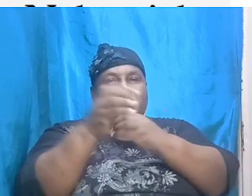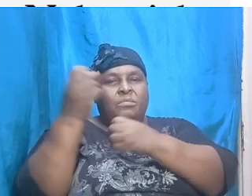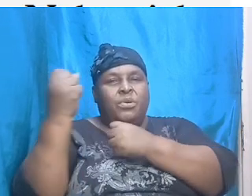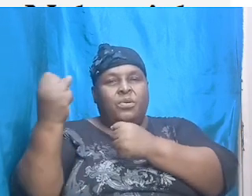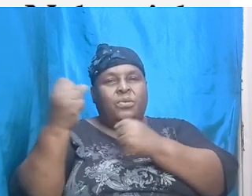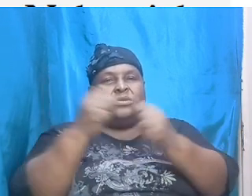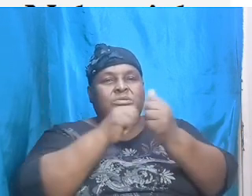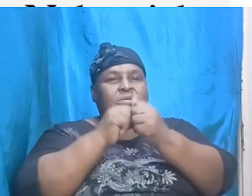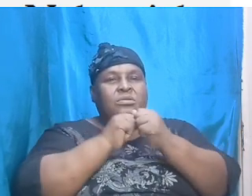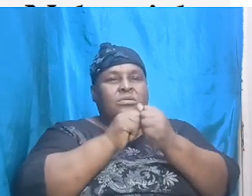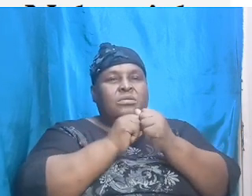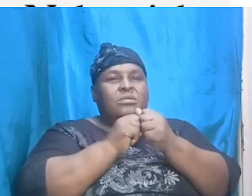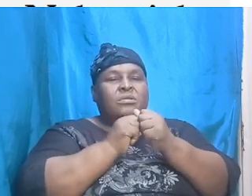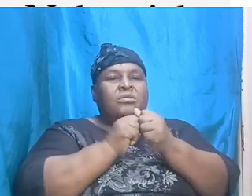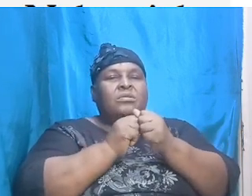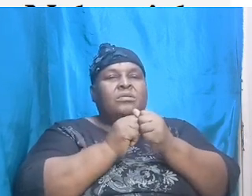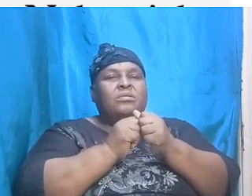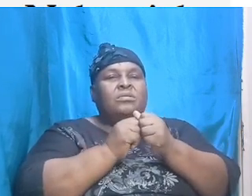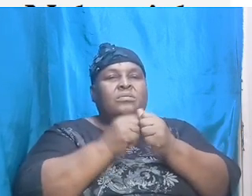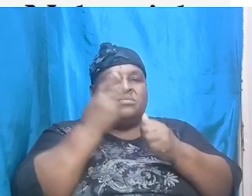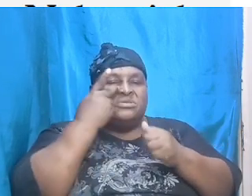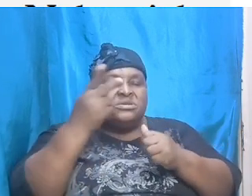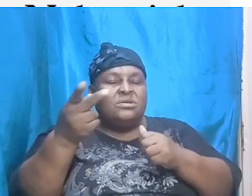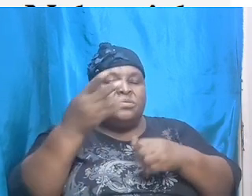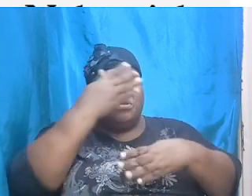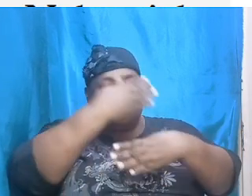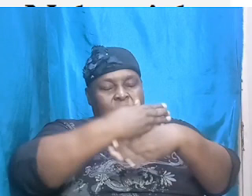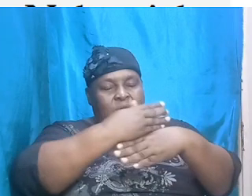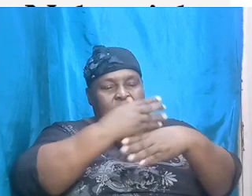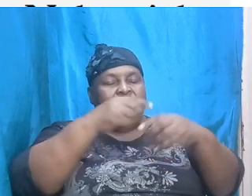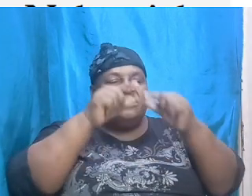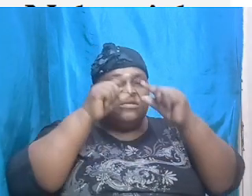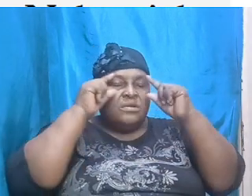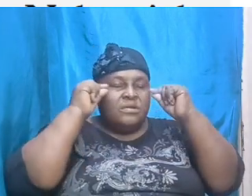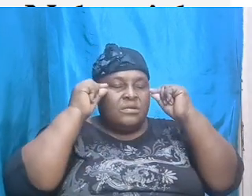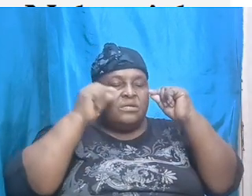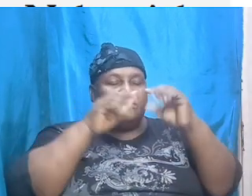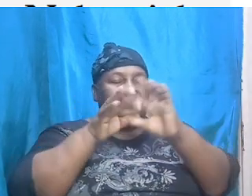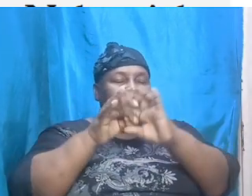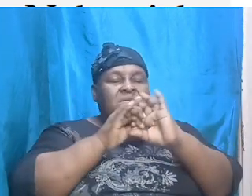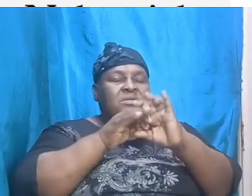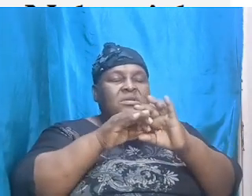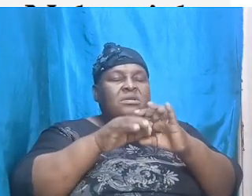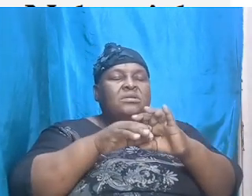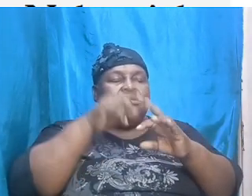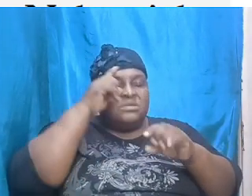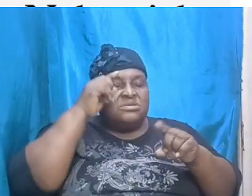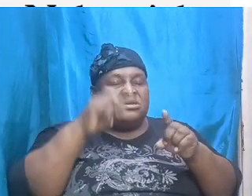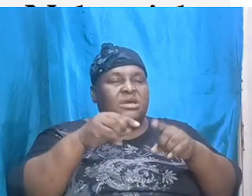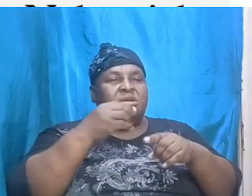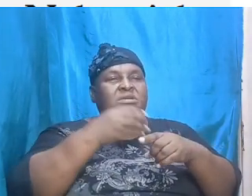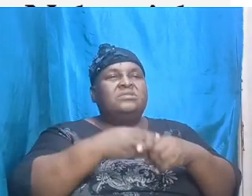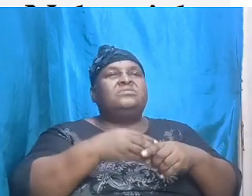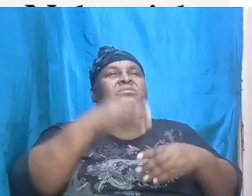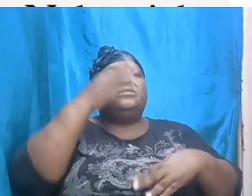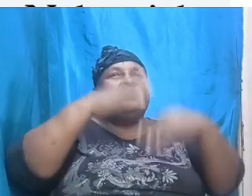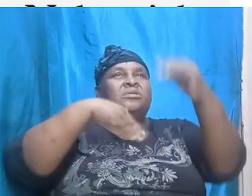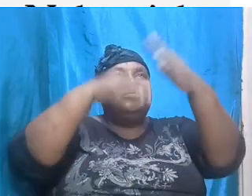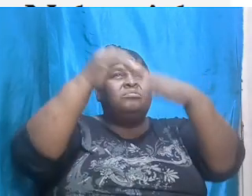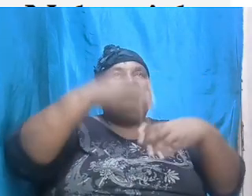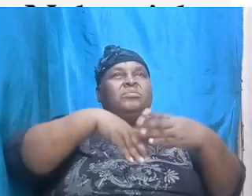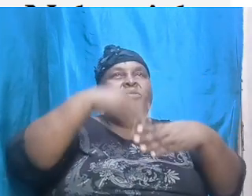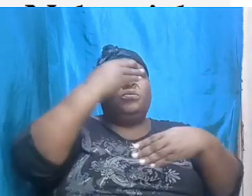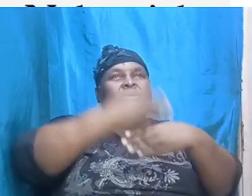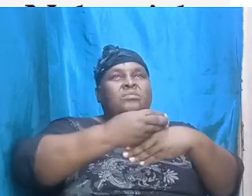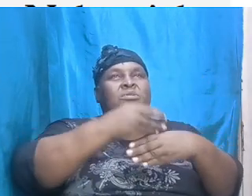have protection. We saw that with the wall of China. United together, they decided to build a wall that was very tall, but somebody allowed